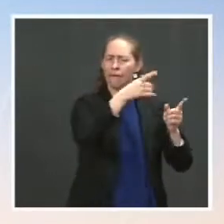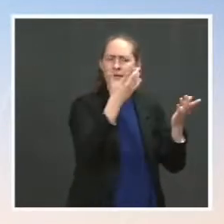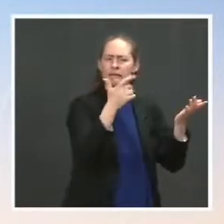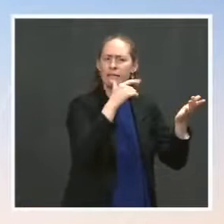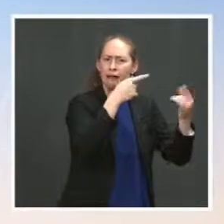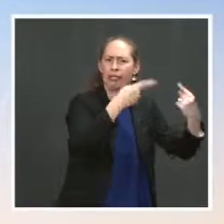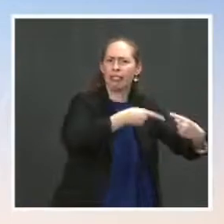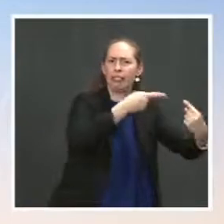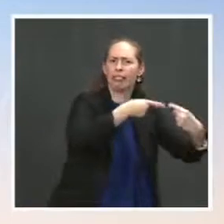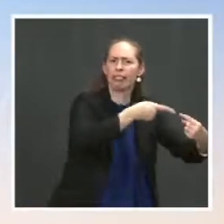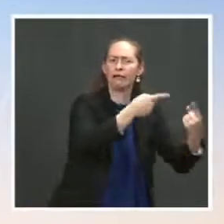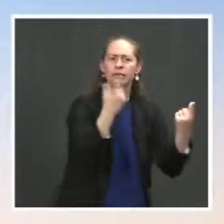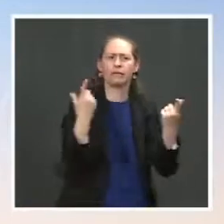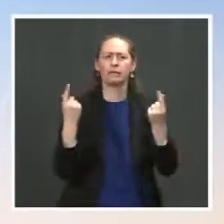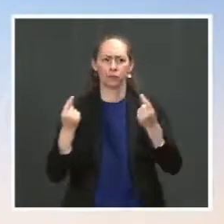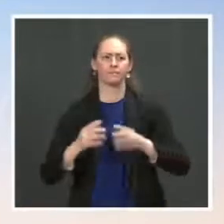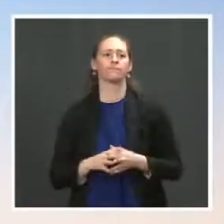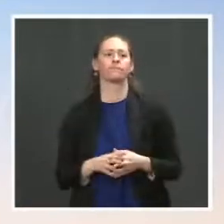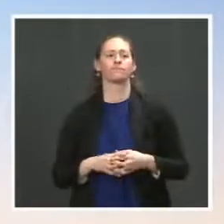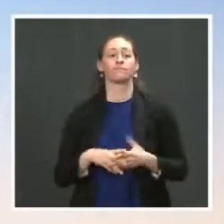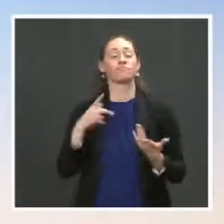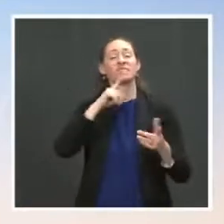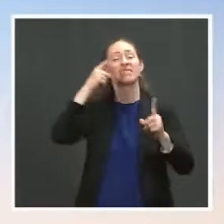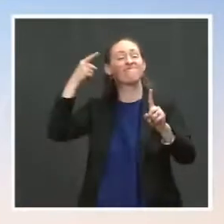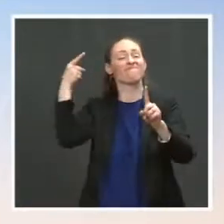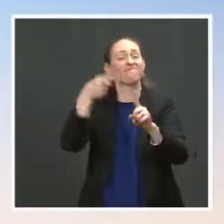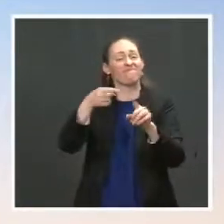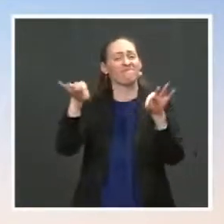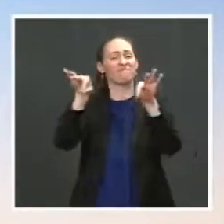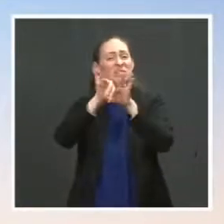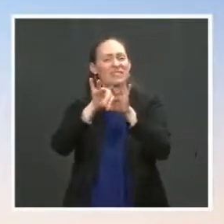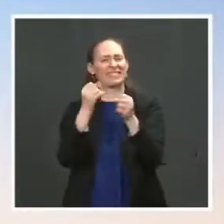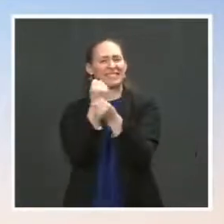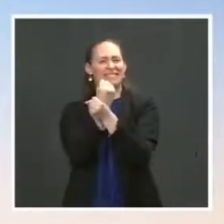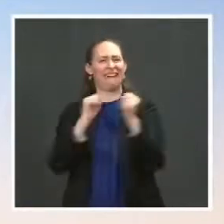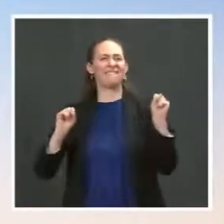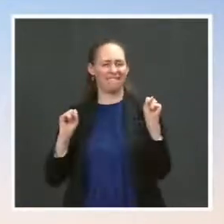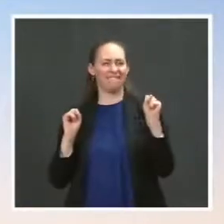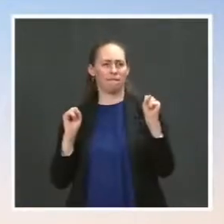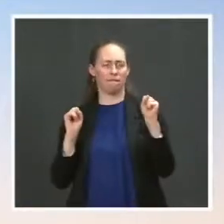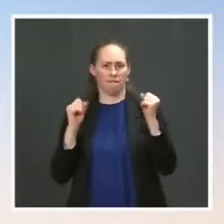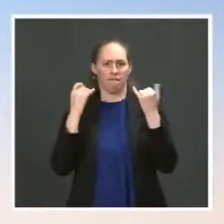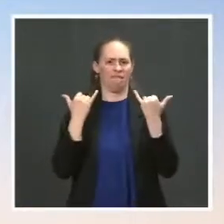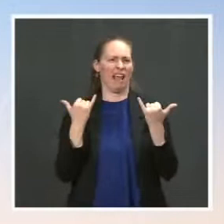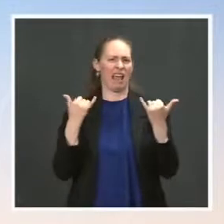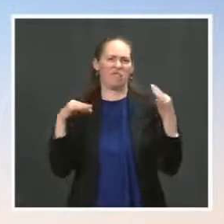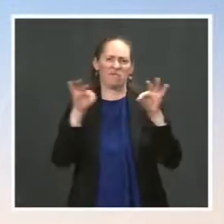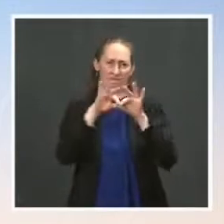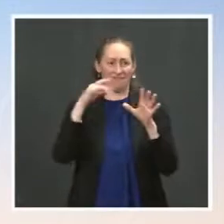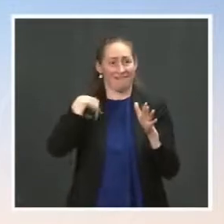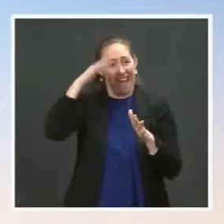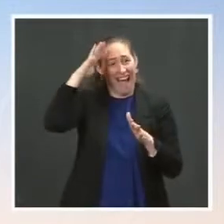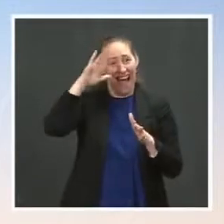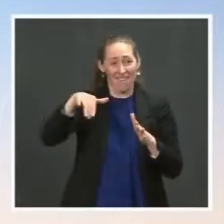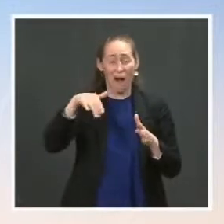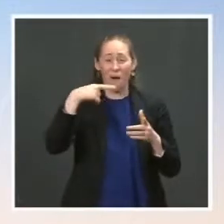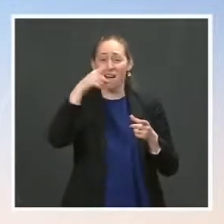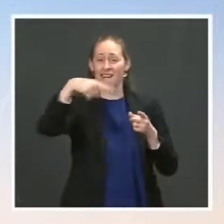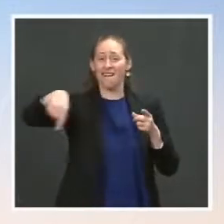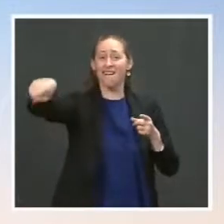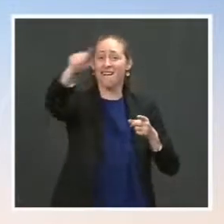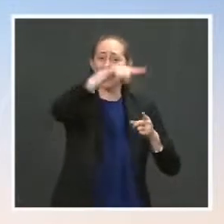And we look, I'm the Secretary of Transportation. I can't wait for us all to be on the move as much as possible in a safe and responsible